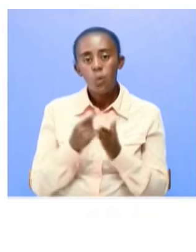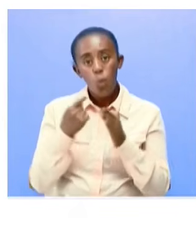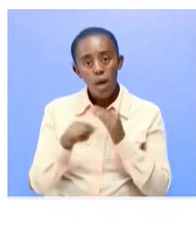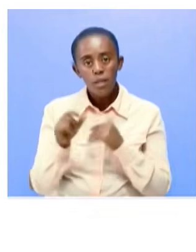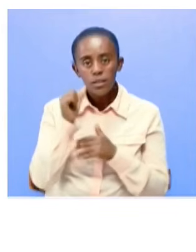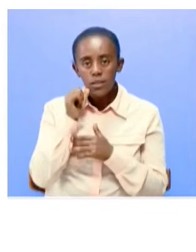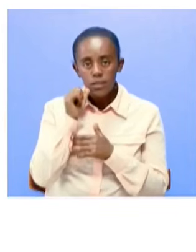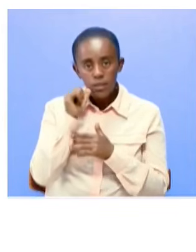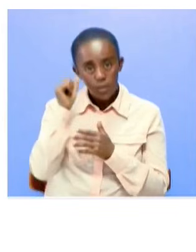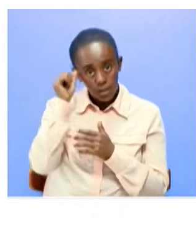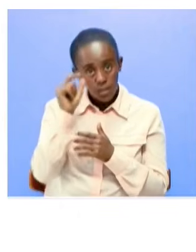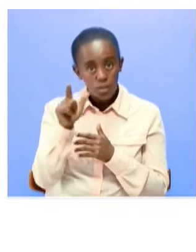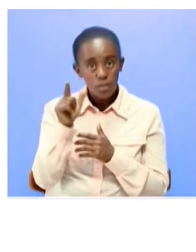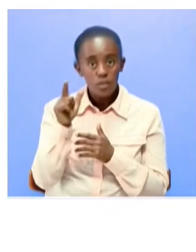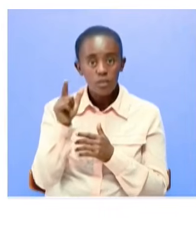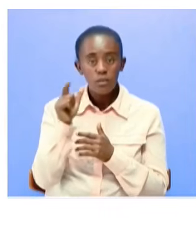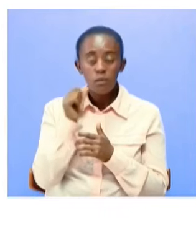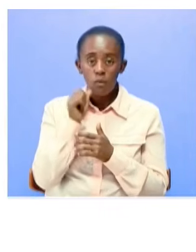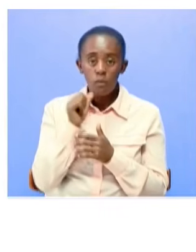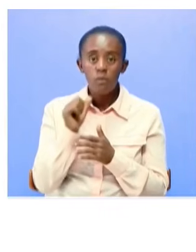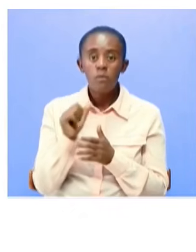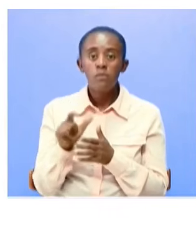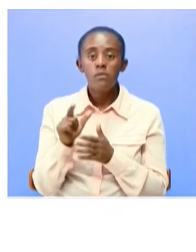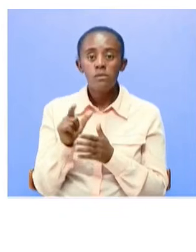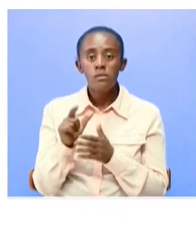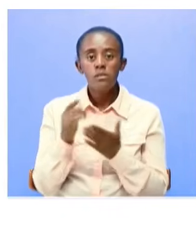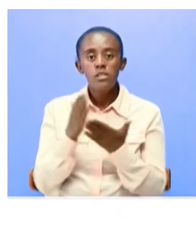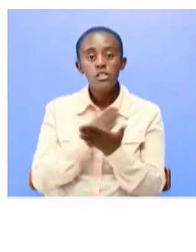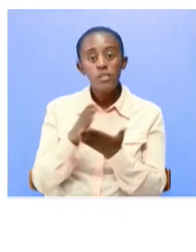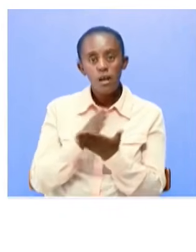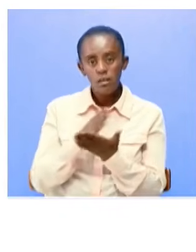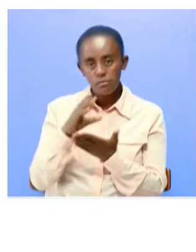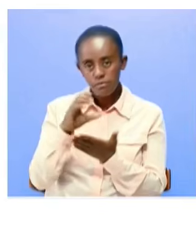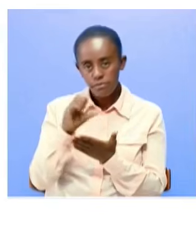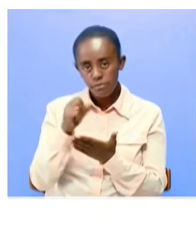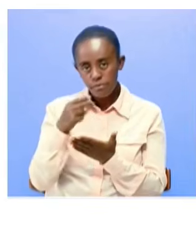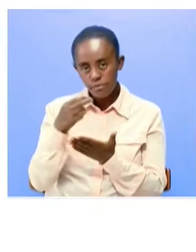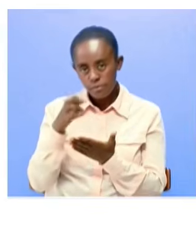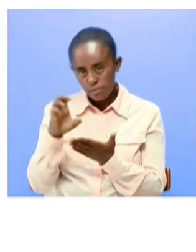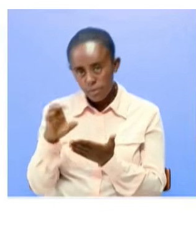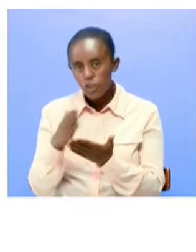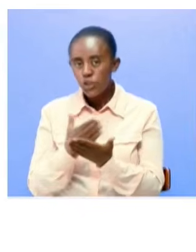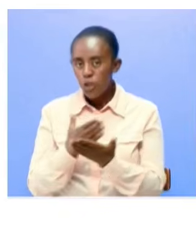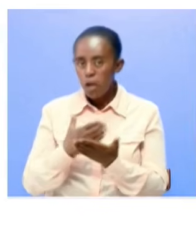he or she shared